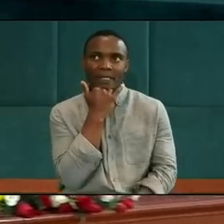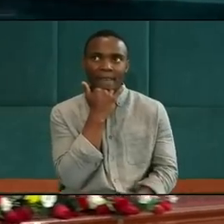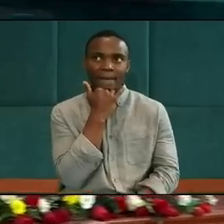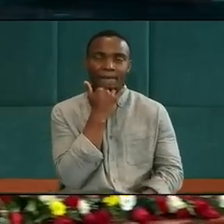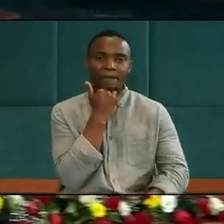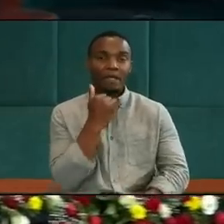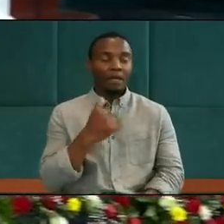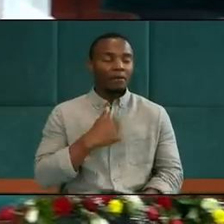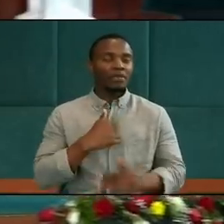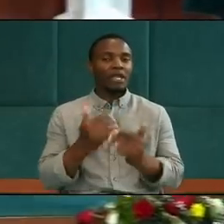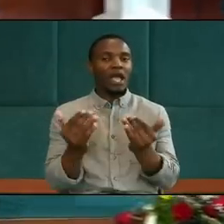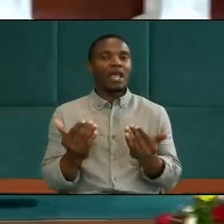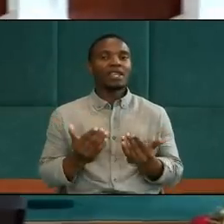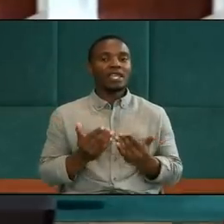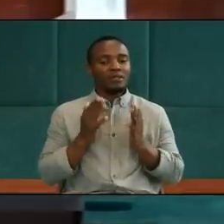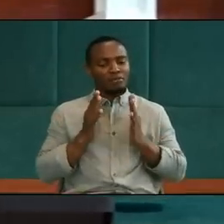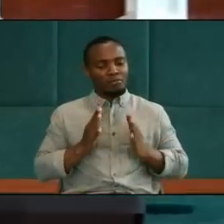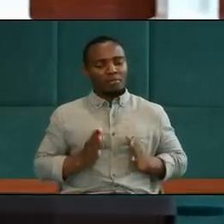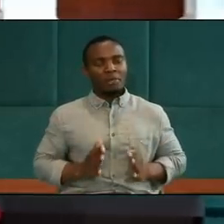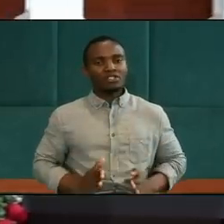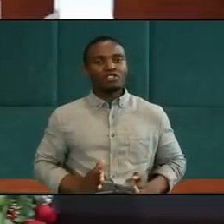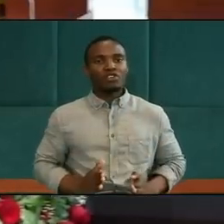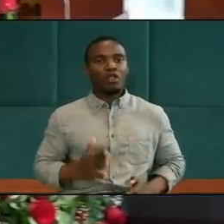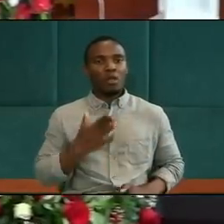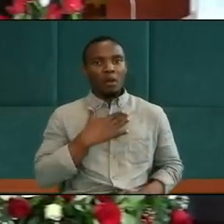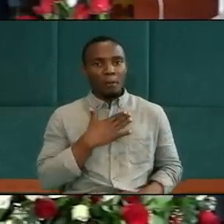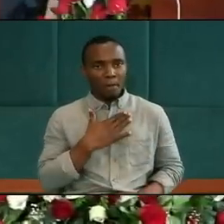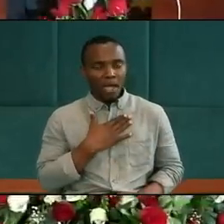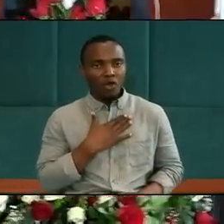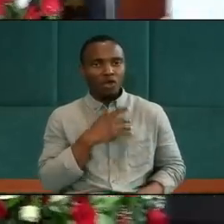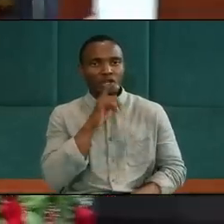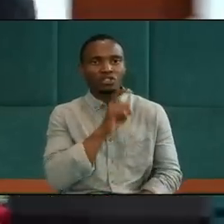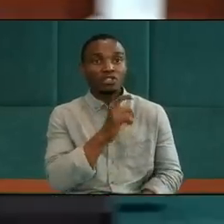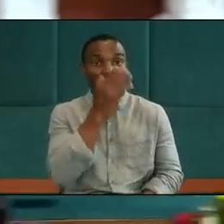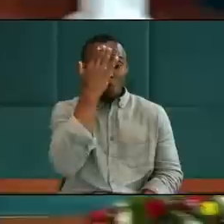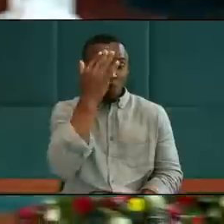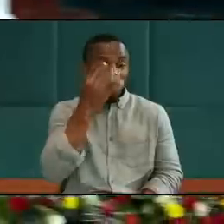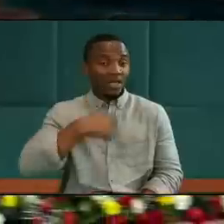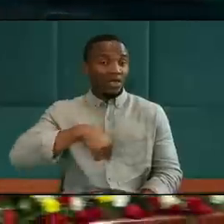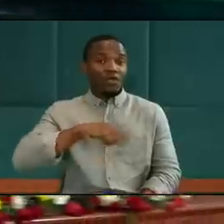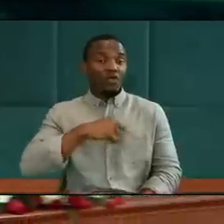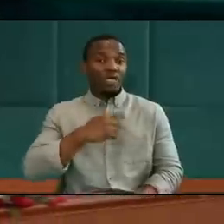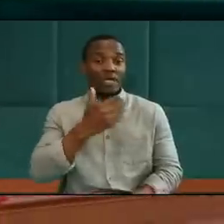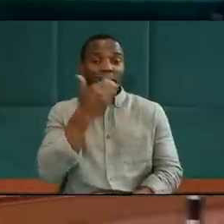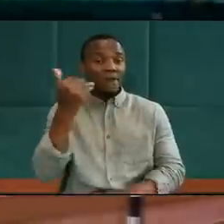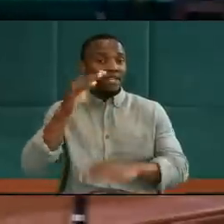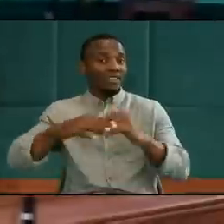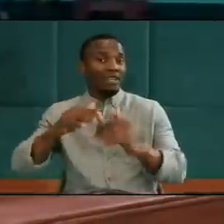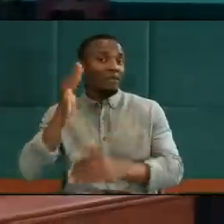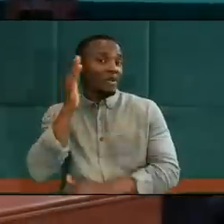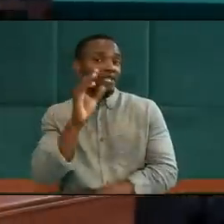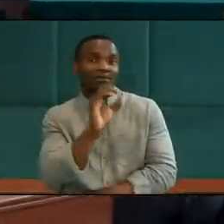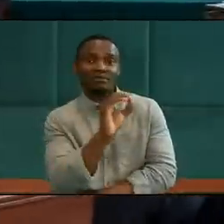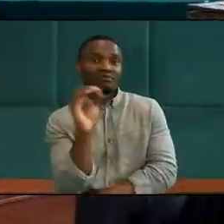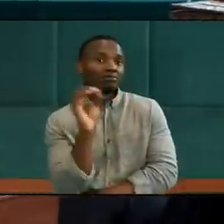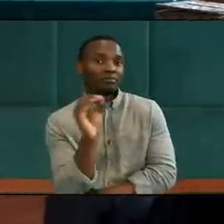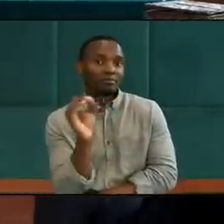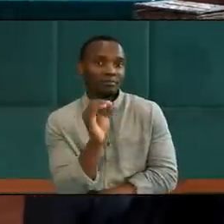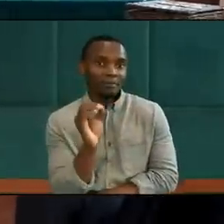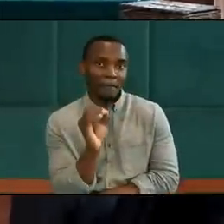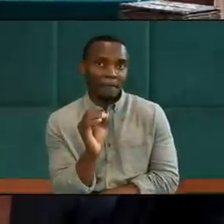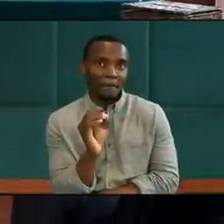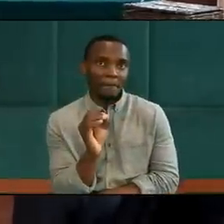I need a personal rooster because we are no better off than Peter. Are you with